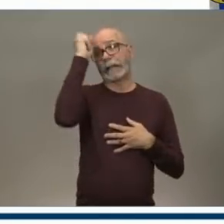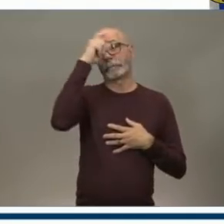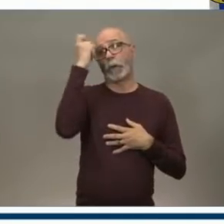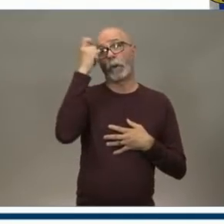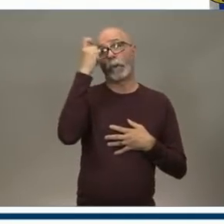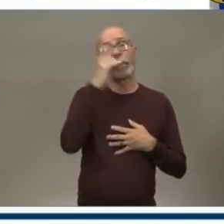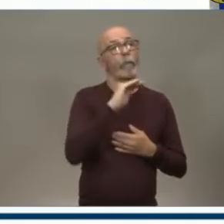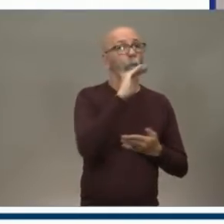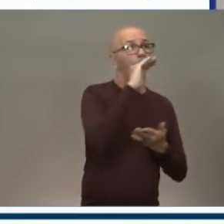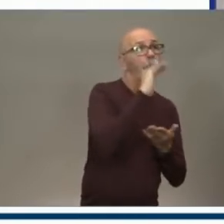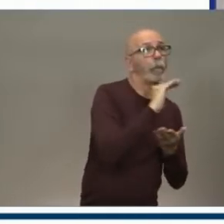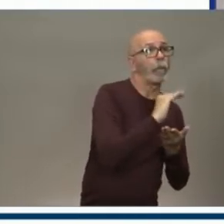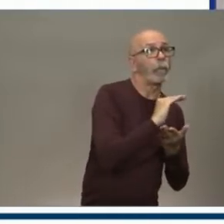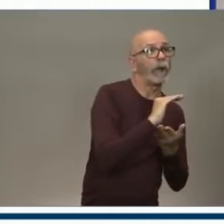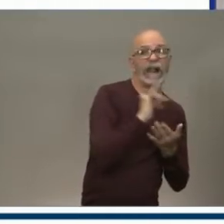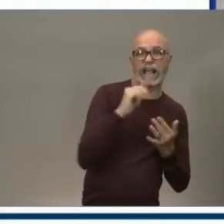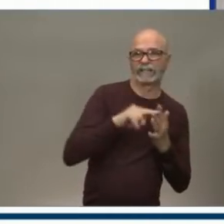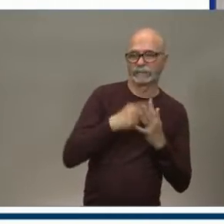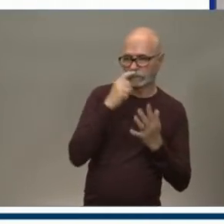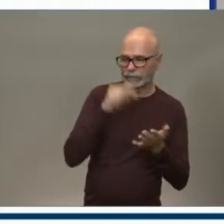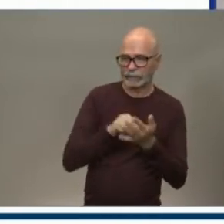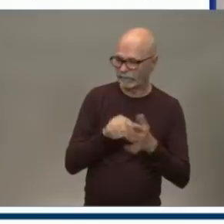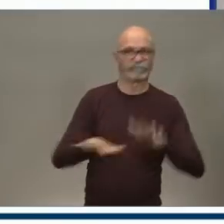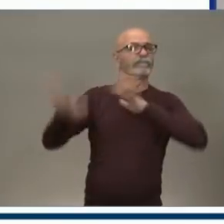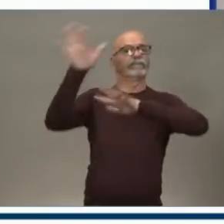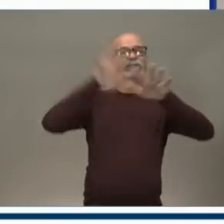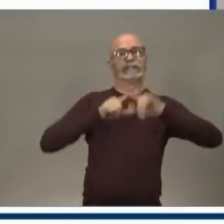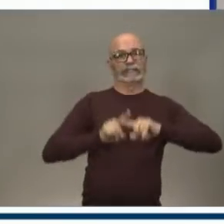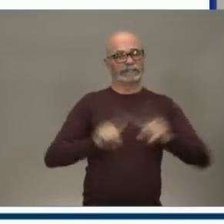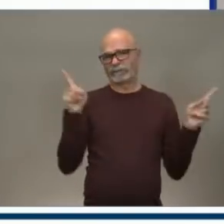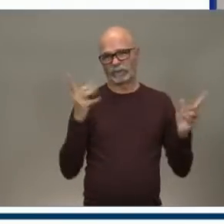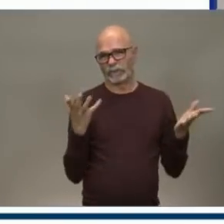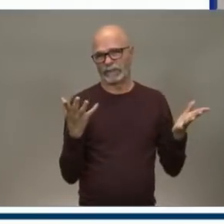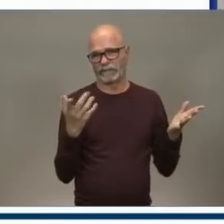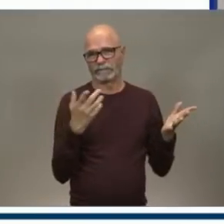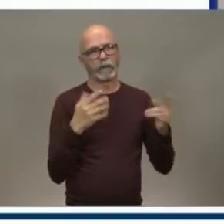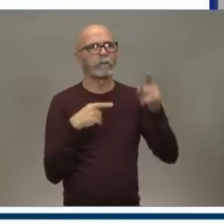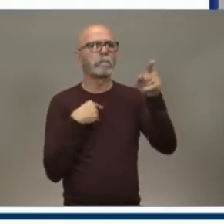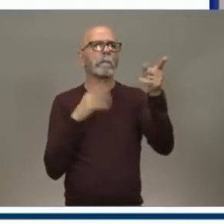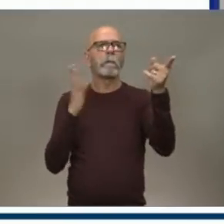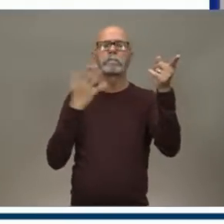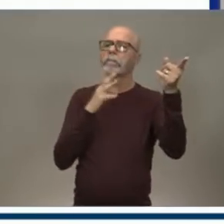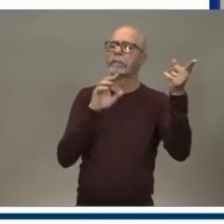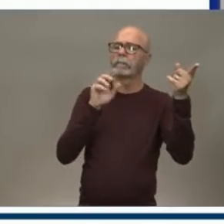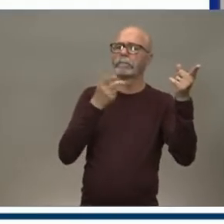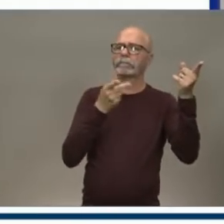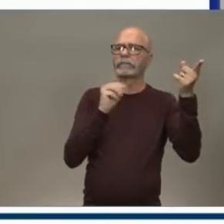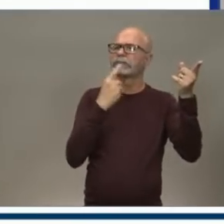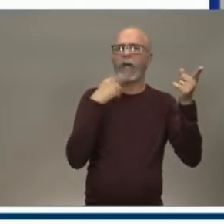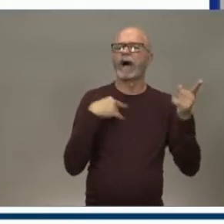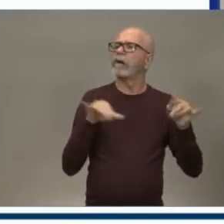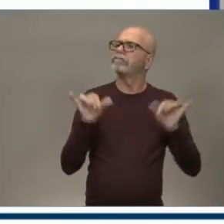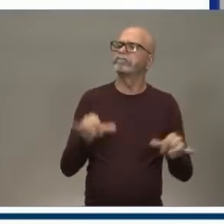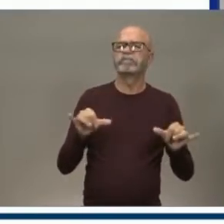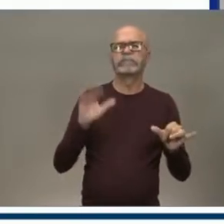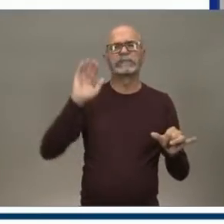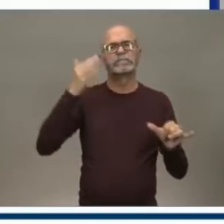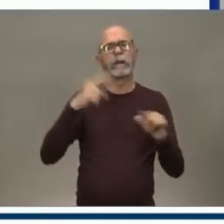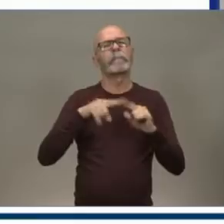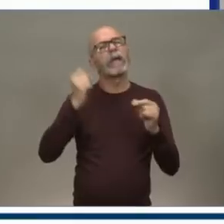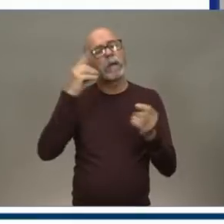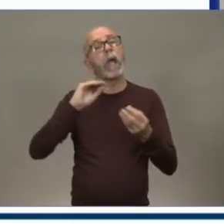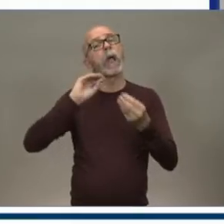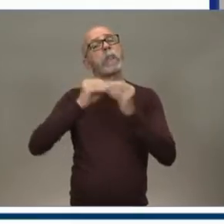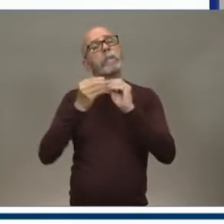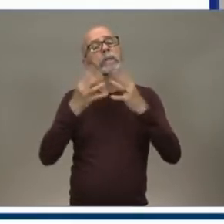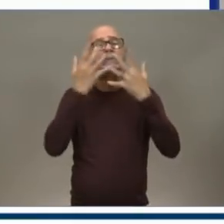think it has changed at all. Quite frankly, what has changed is that we have more cases right now. It's in various